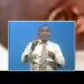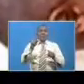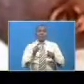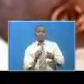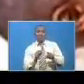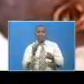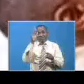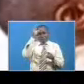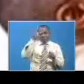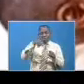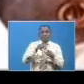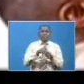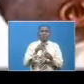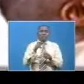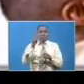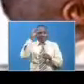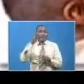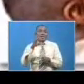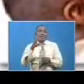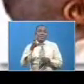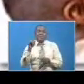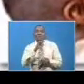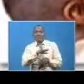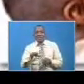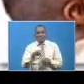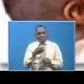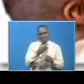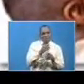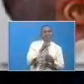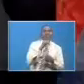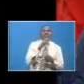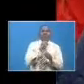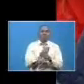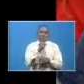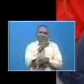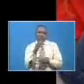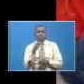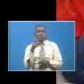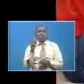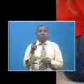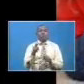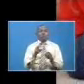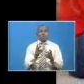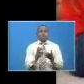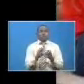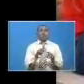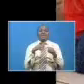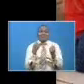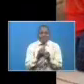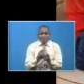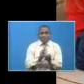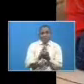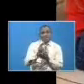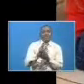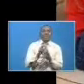and fatherhood in 70 men who had children between the ages of 1 and 2. The team at Emory University